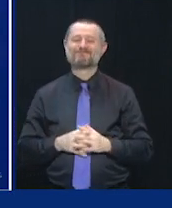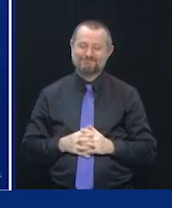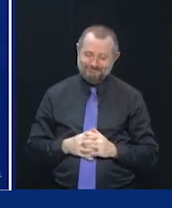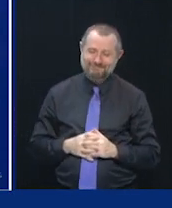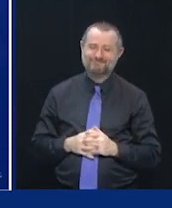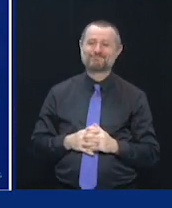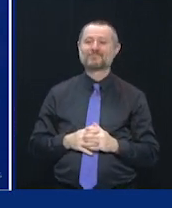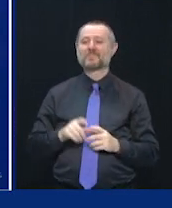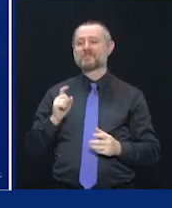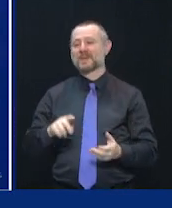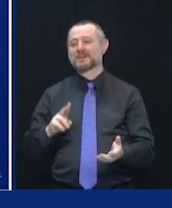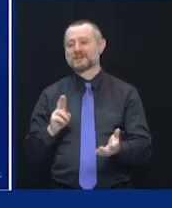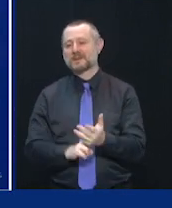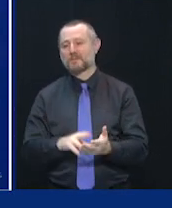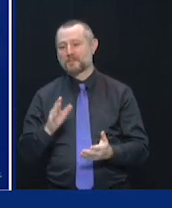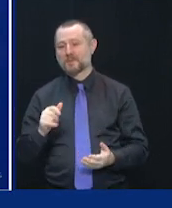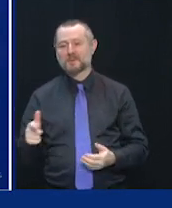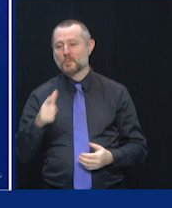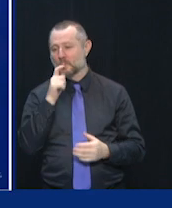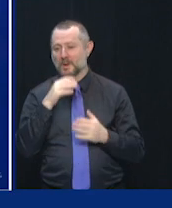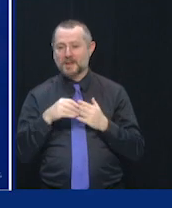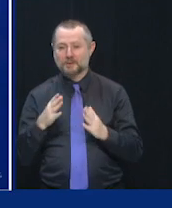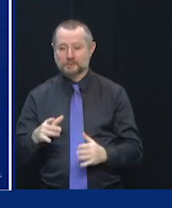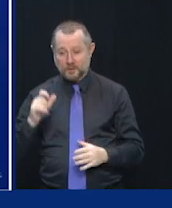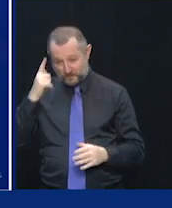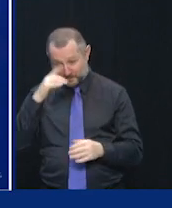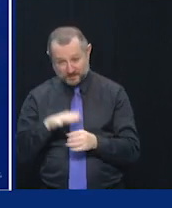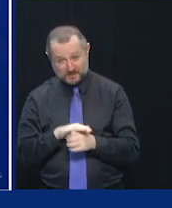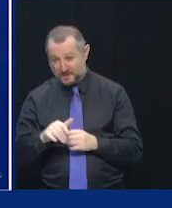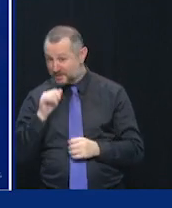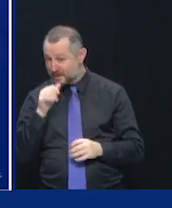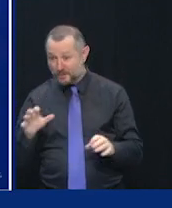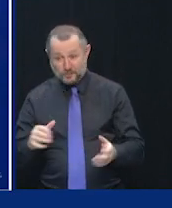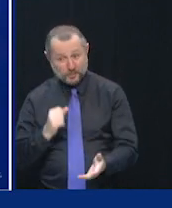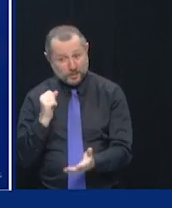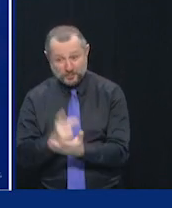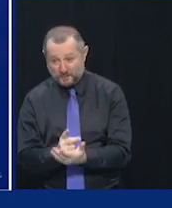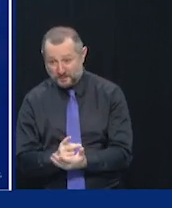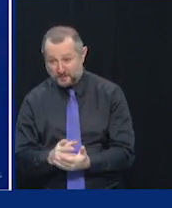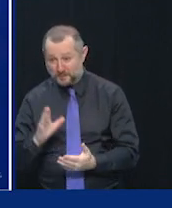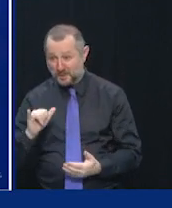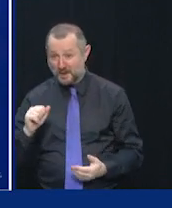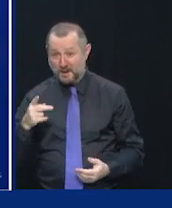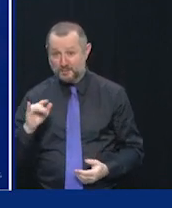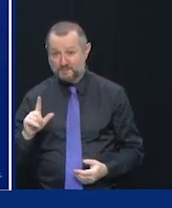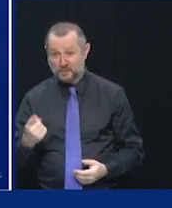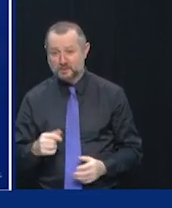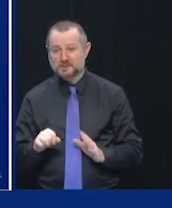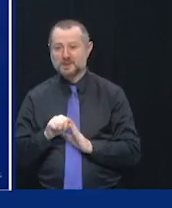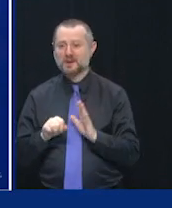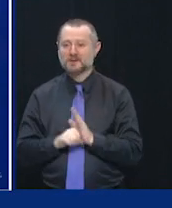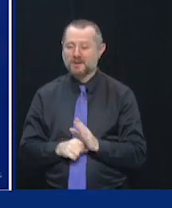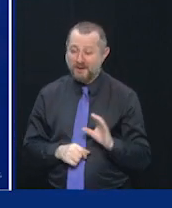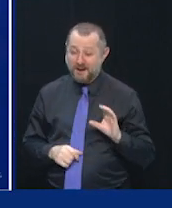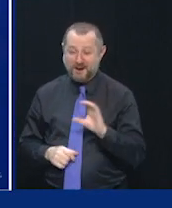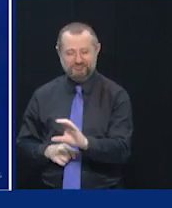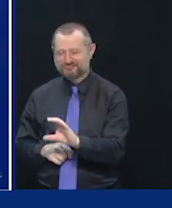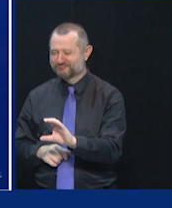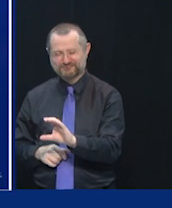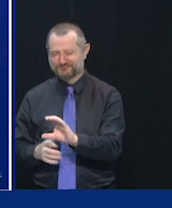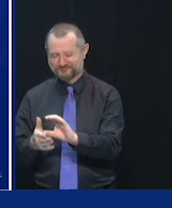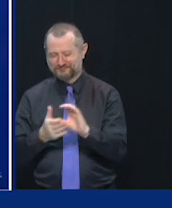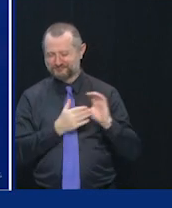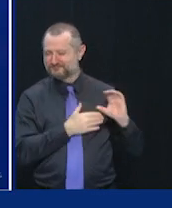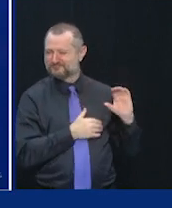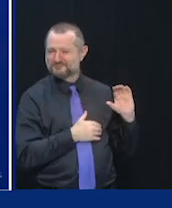their chief executive, they will not be eligible for state funding. And if they receive state